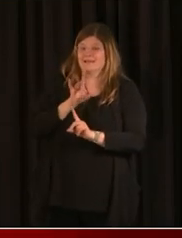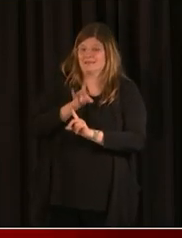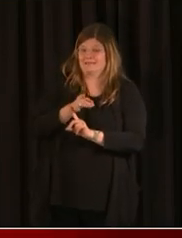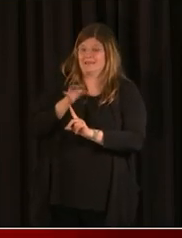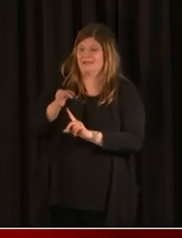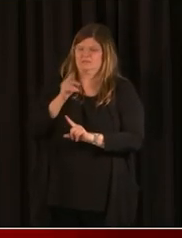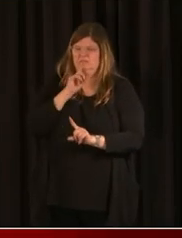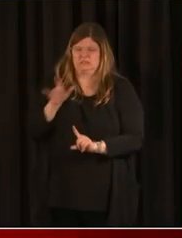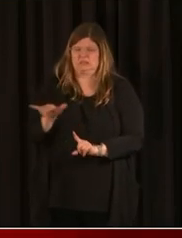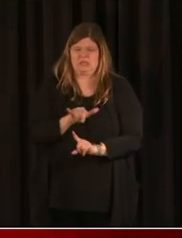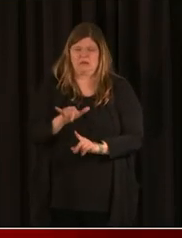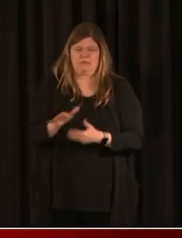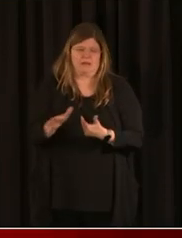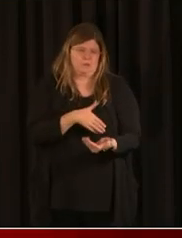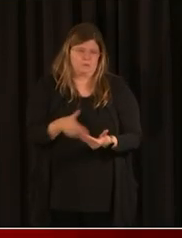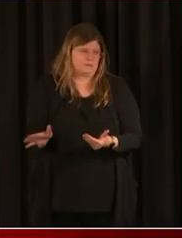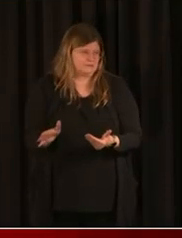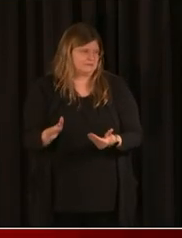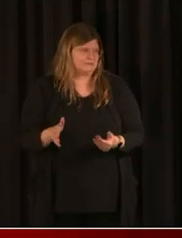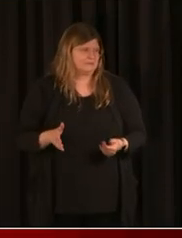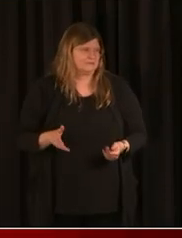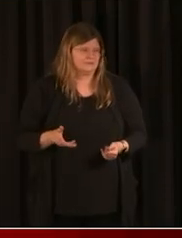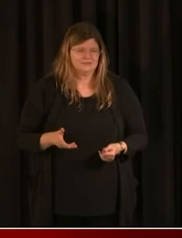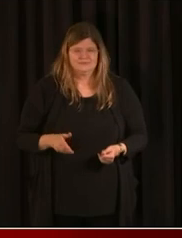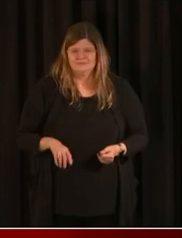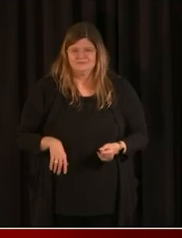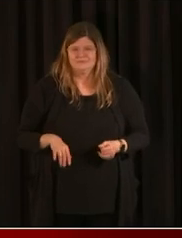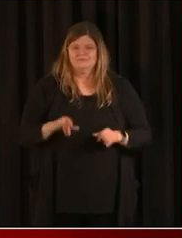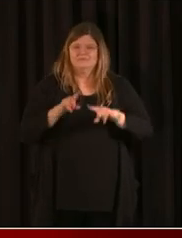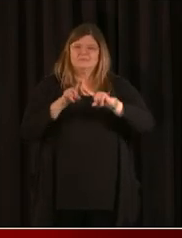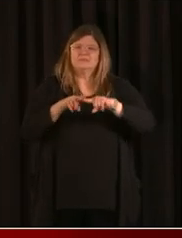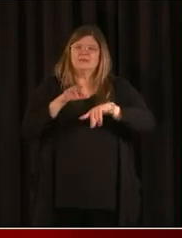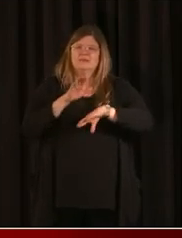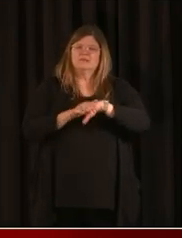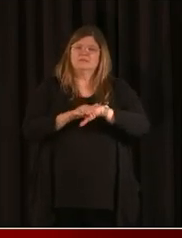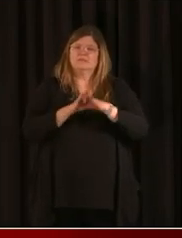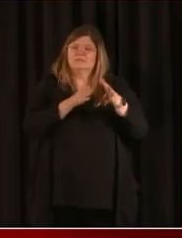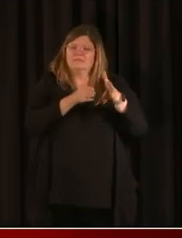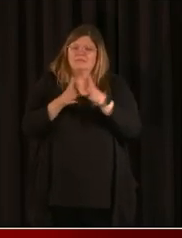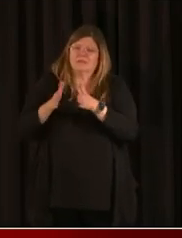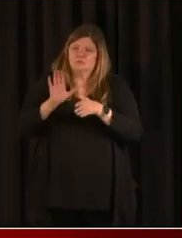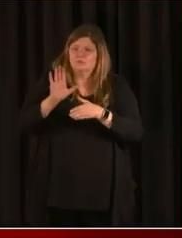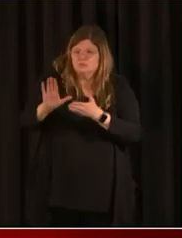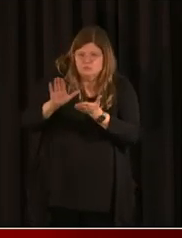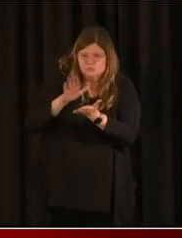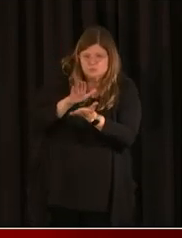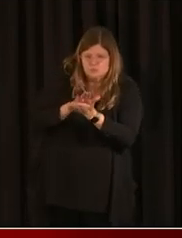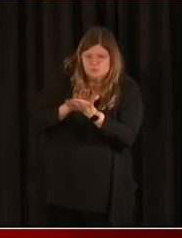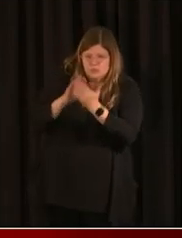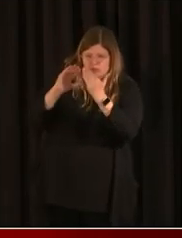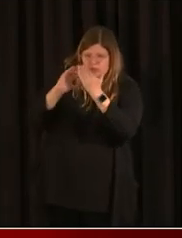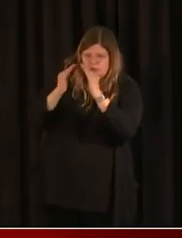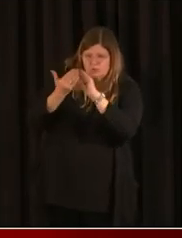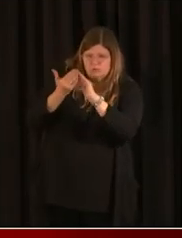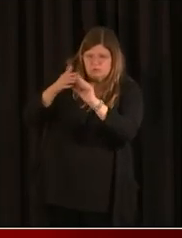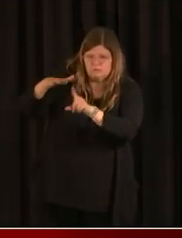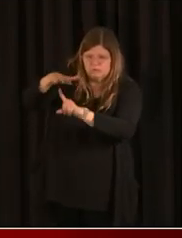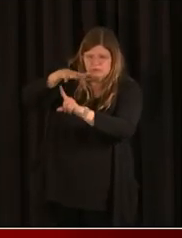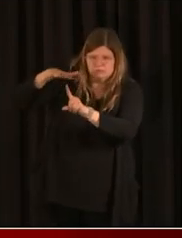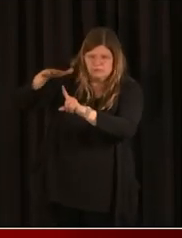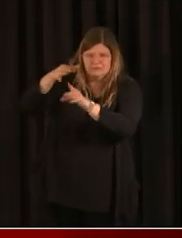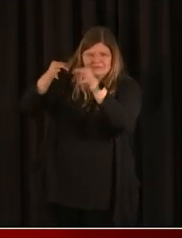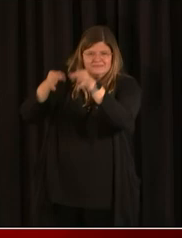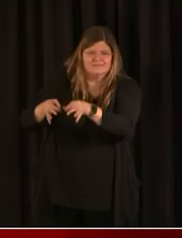and 9th grade, that it is, as the Chancellor said, dependent on the plan that your school community has put together.